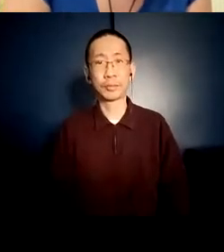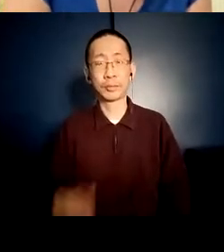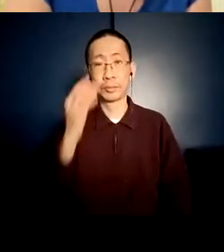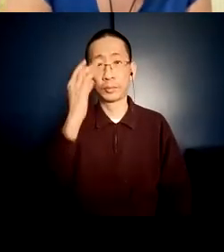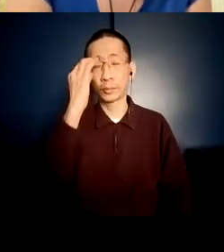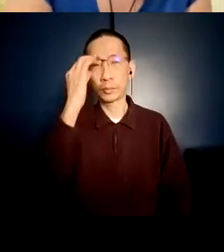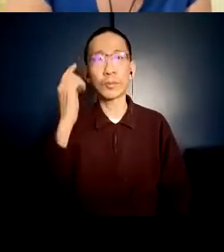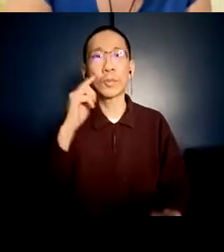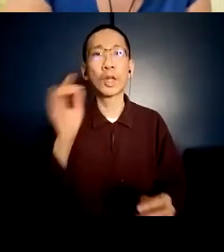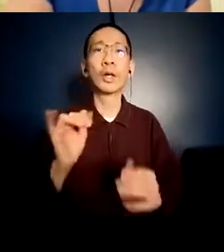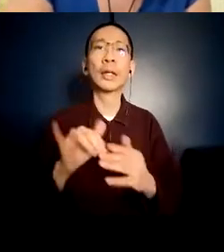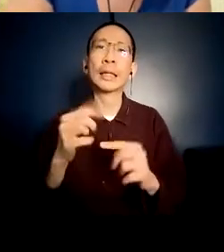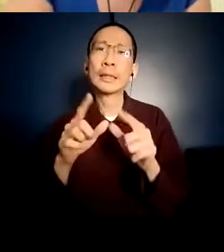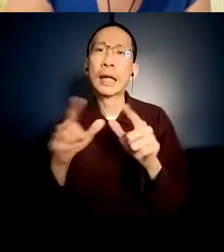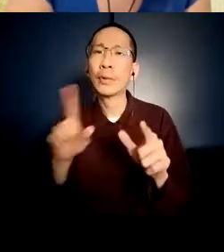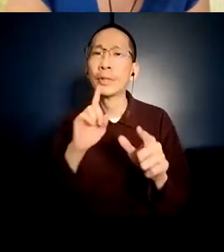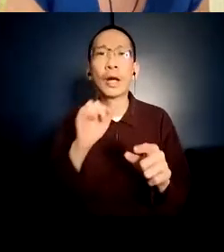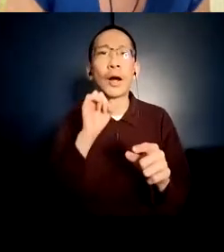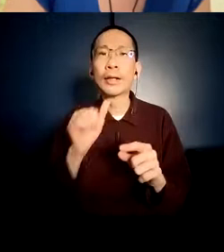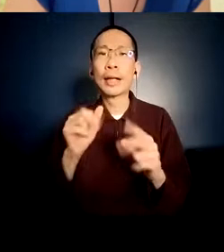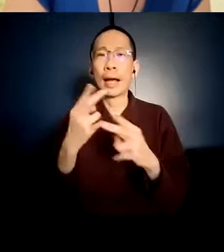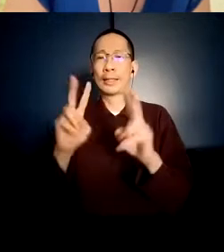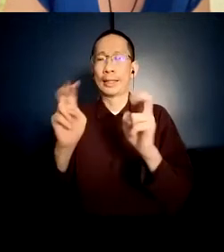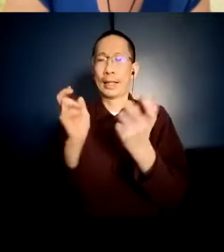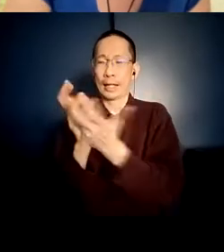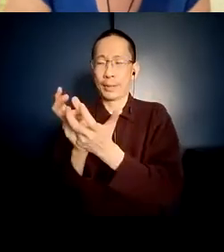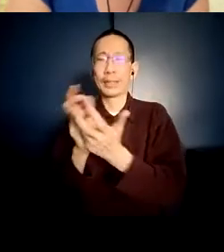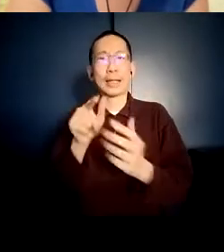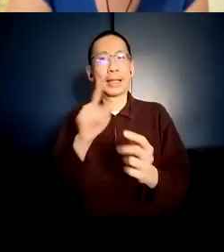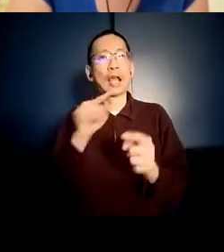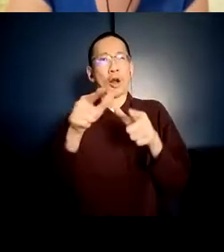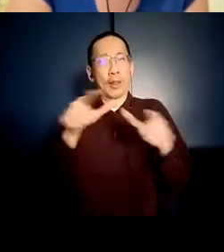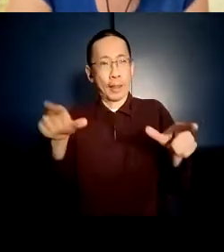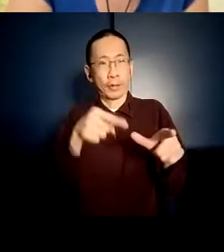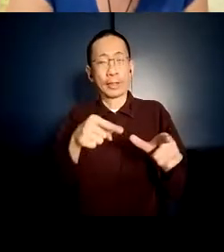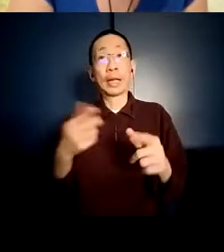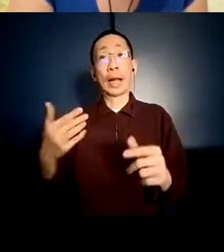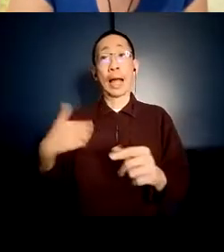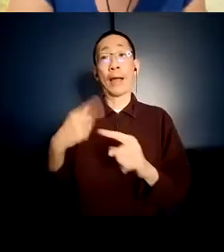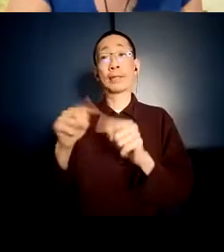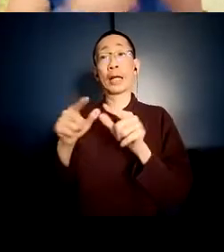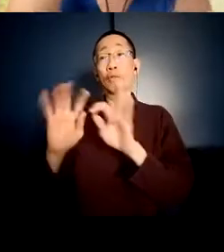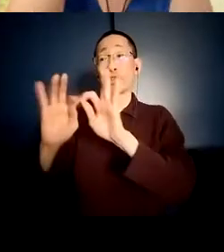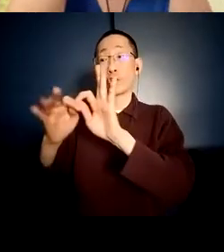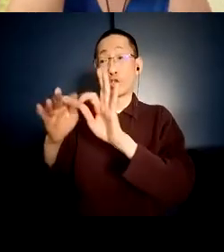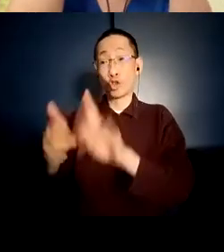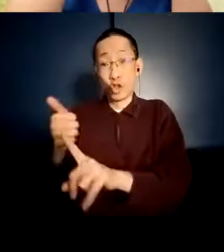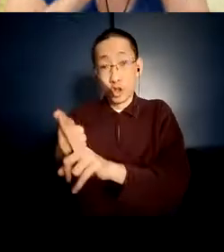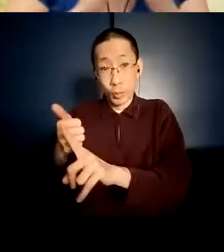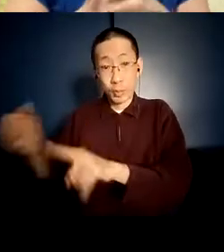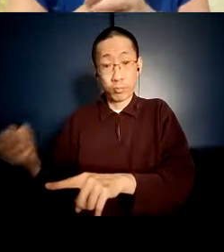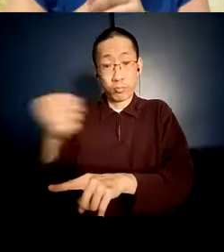Consider also that sign languages are not accommodations, they're languages. Now, having a sign language interpreter for a situation,